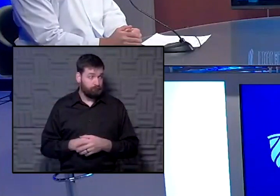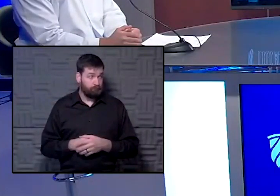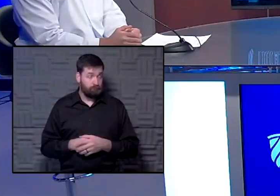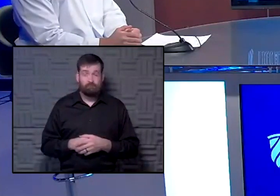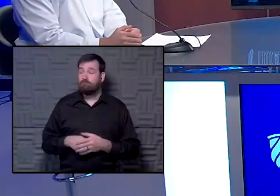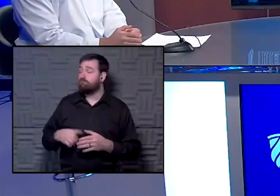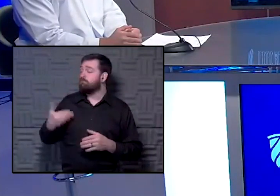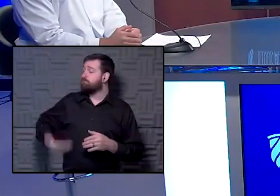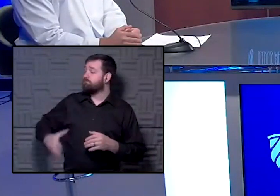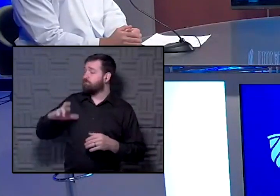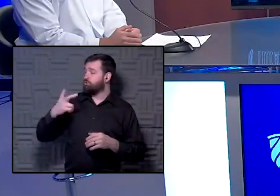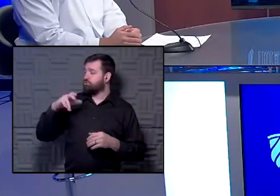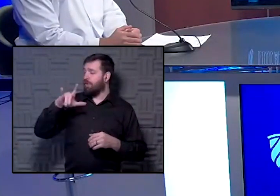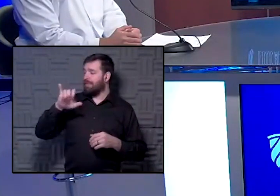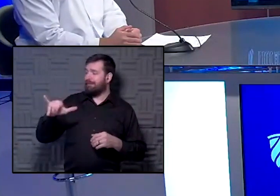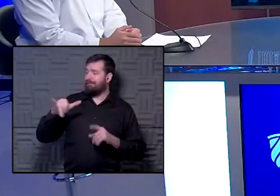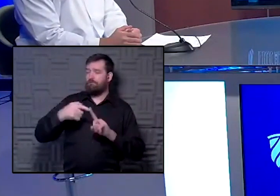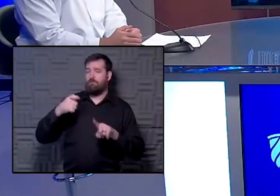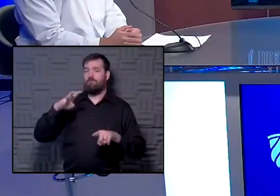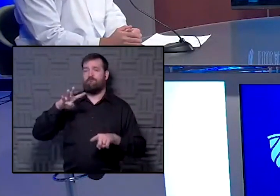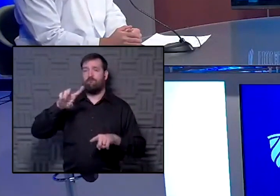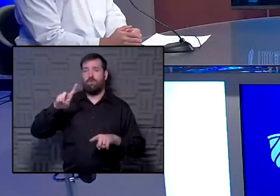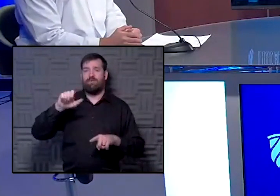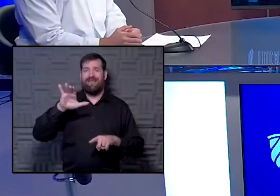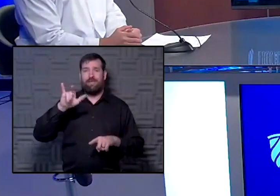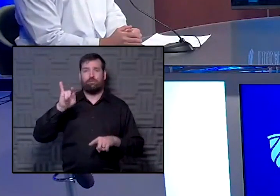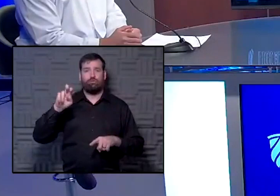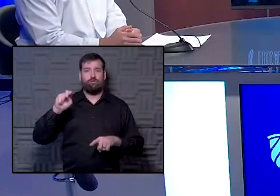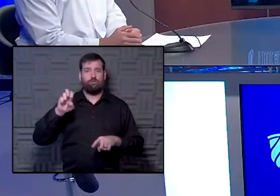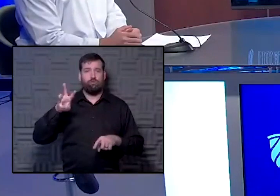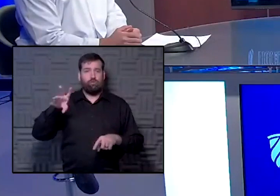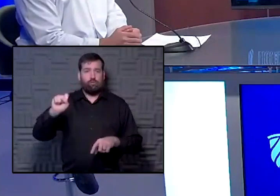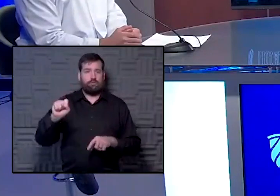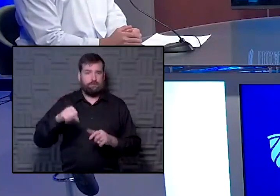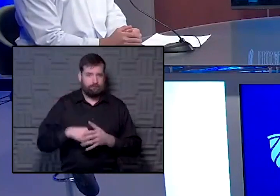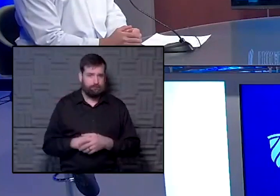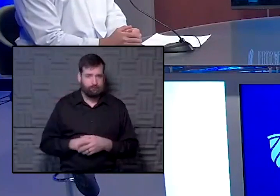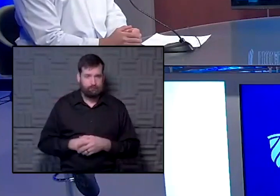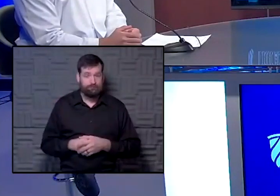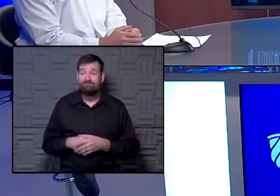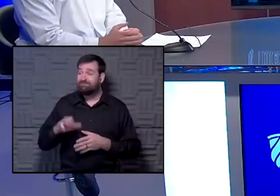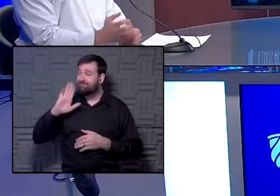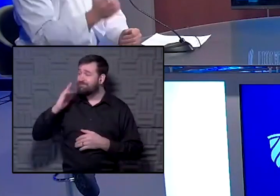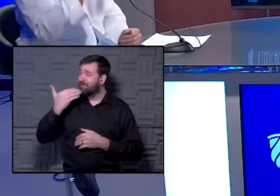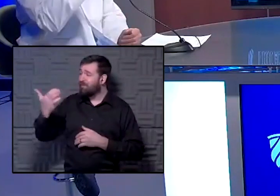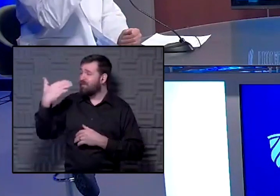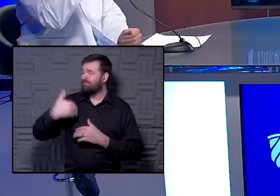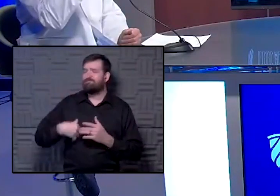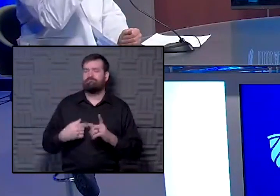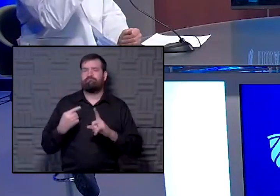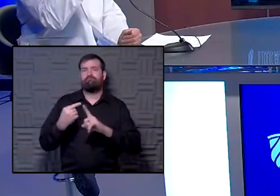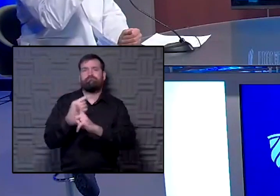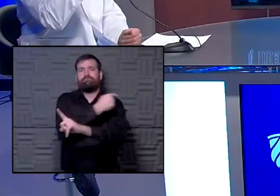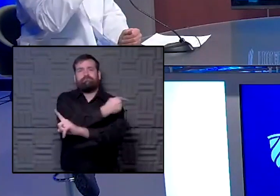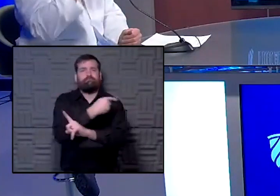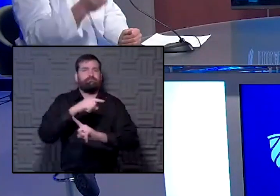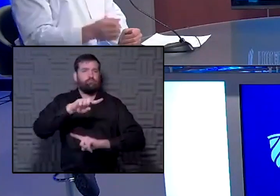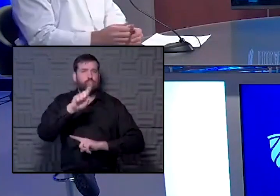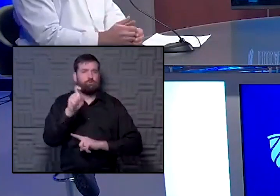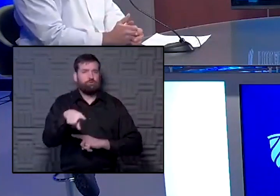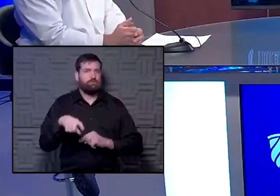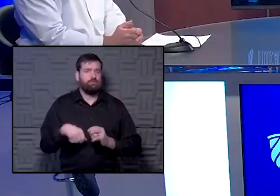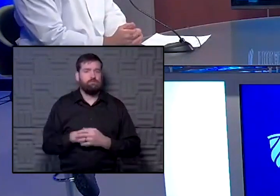Hi, this is Charlie Keegan from 41 Action News. Good morning. Hey, Charlie. Good morning. Good morning. I have a slightly off-topic question for